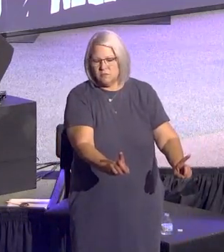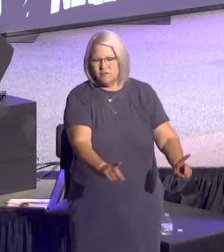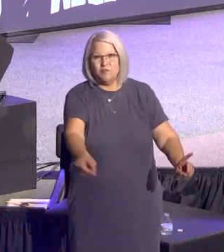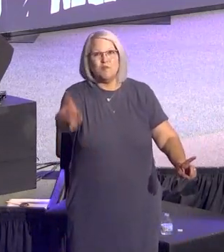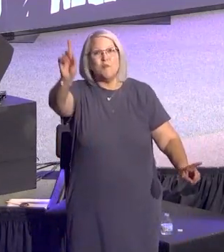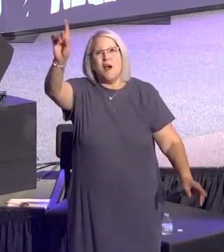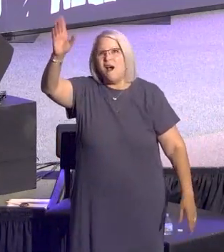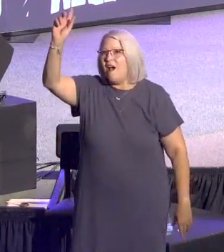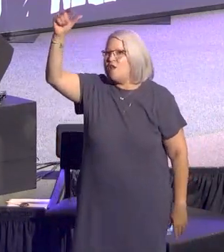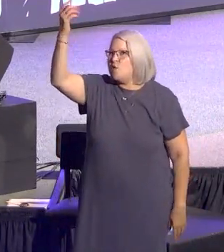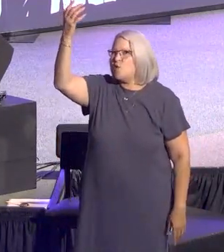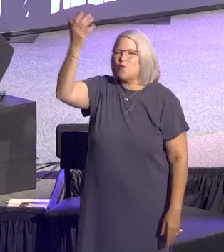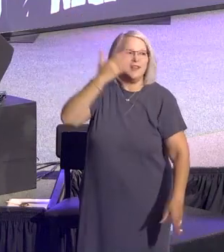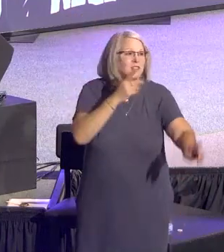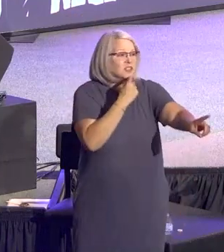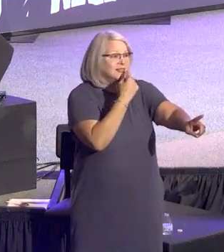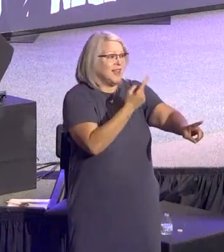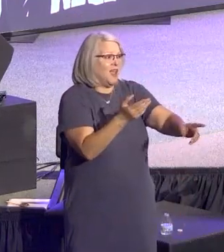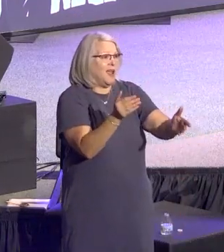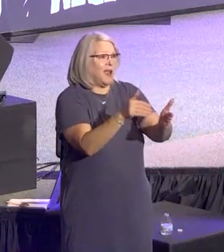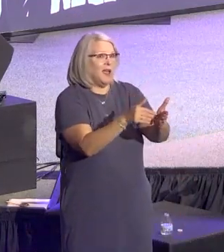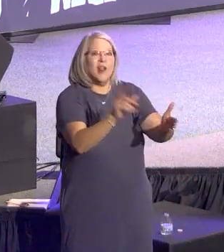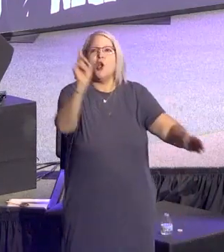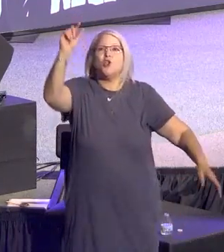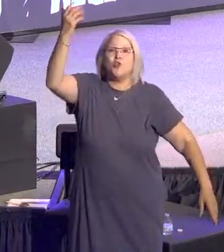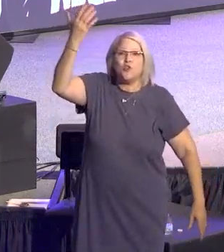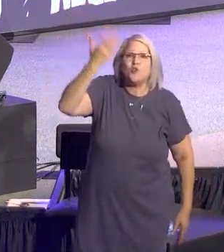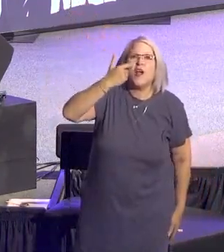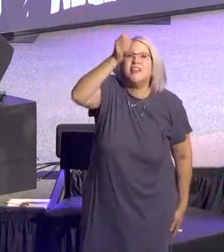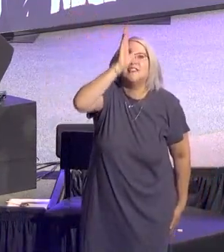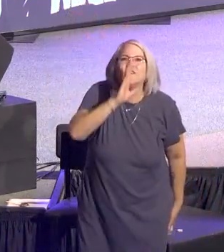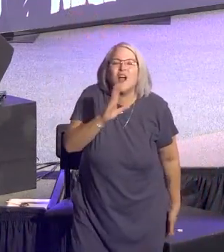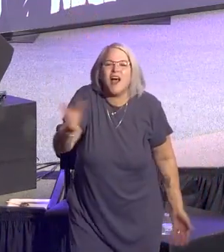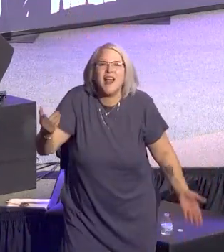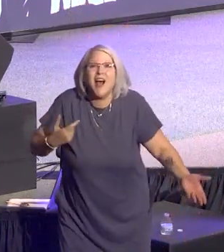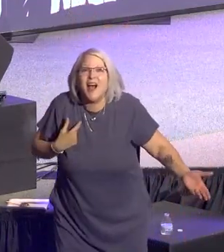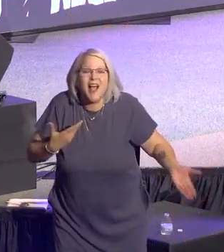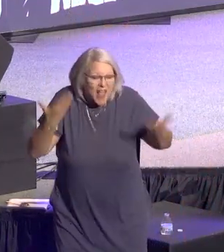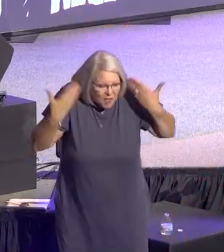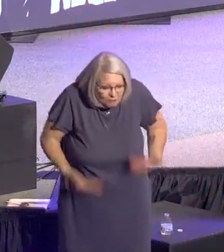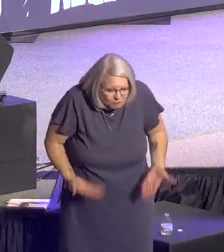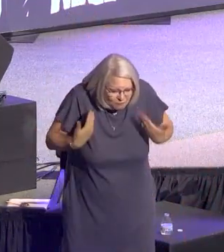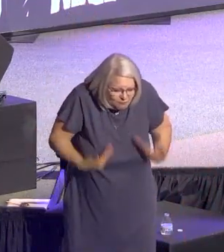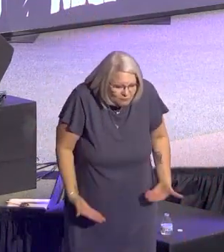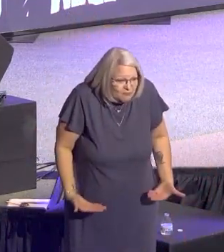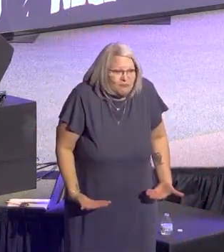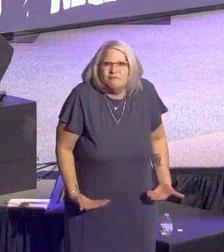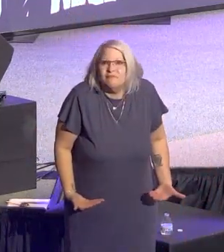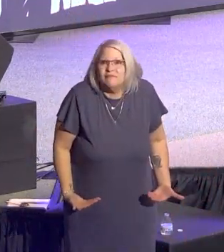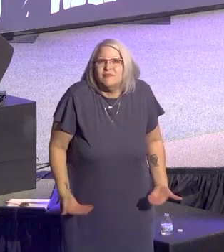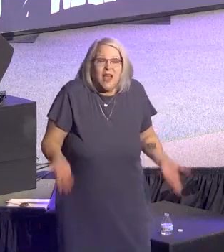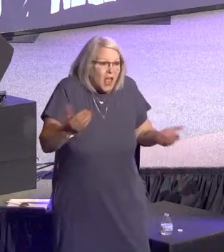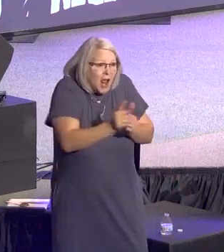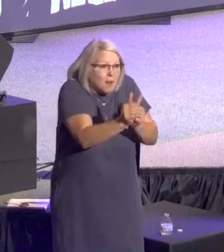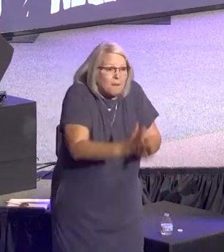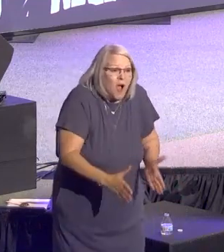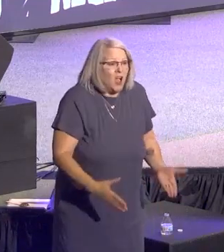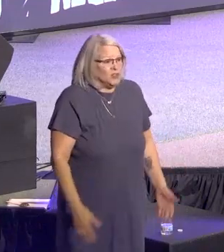by the grace, can you say grace? By the grace of God, I am what I am. He's the